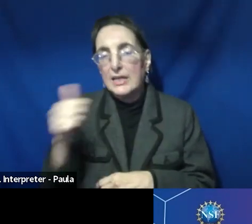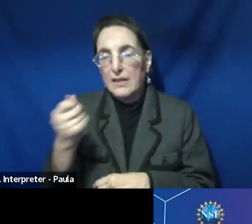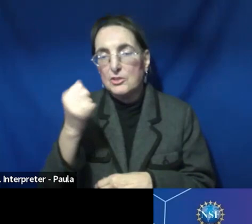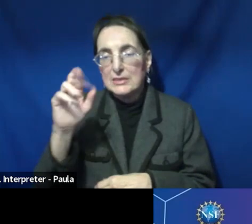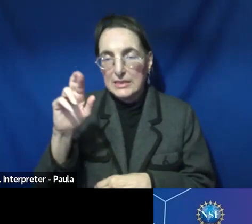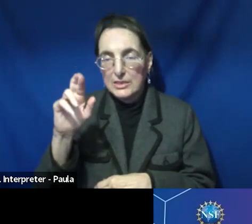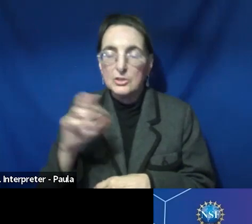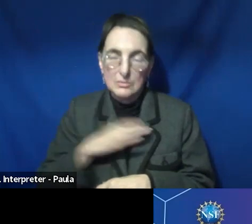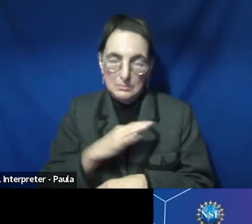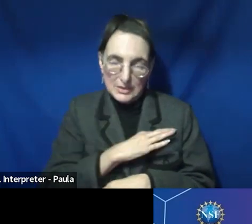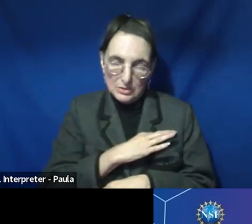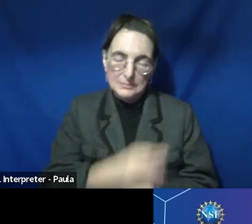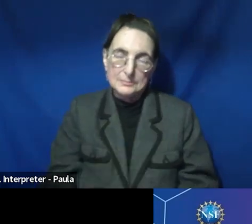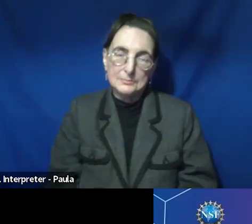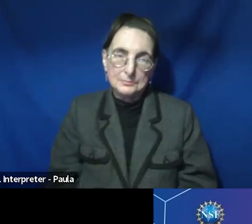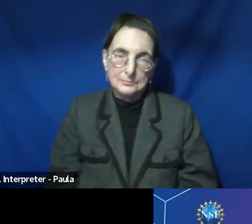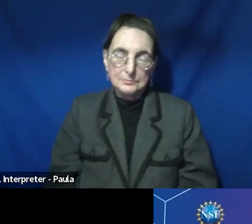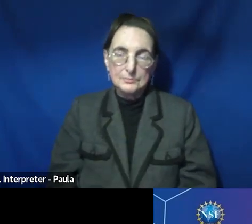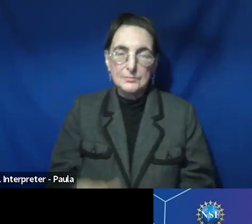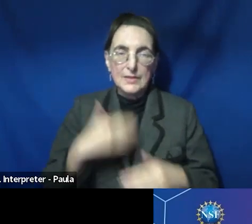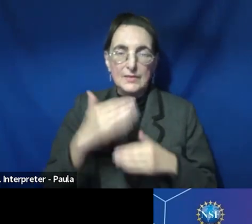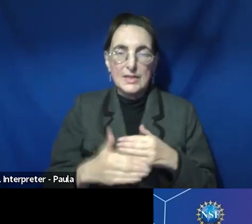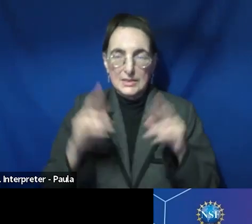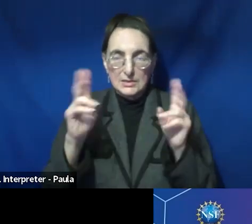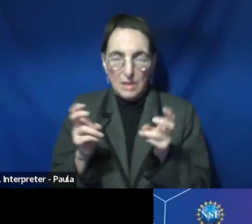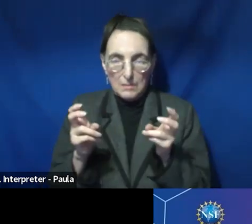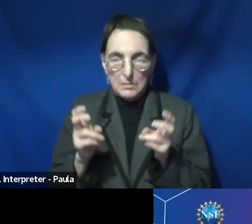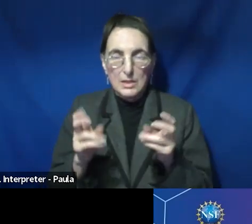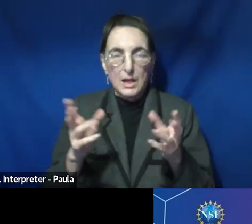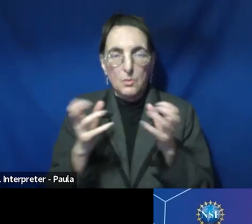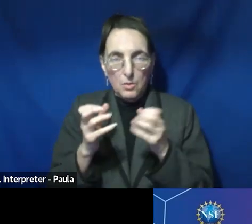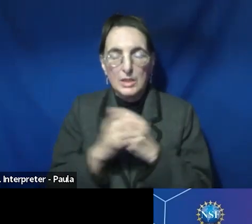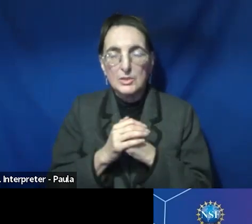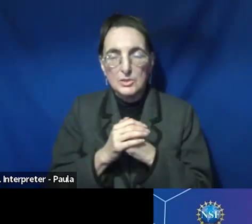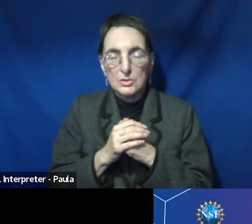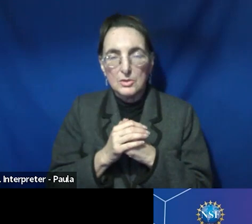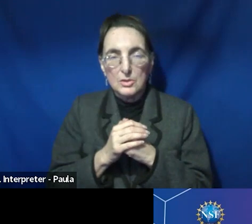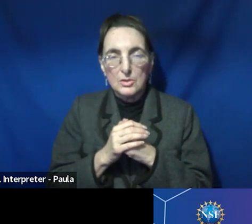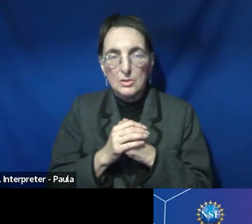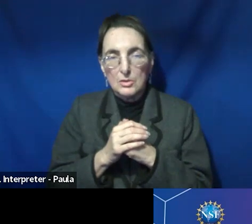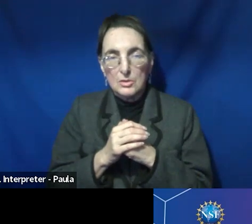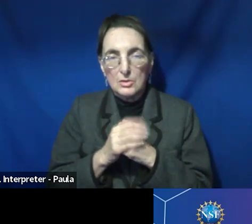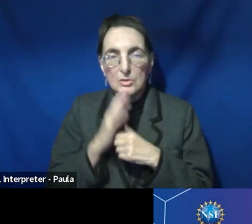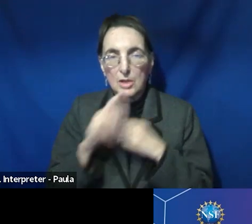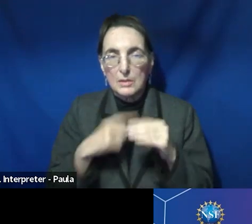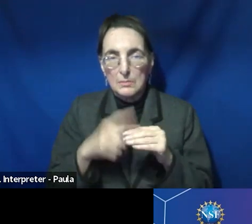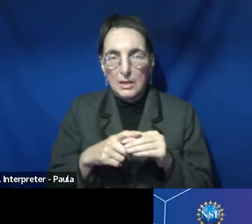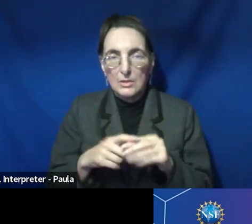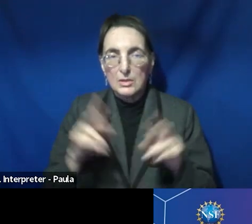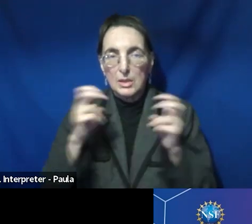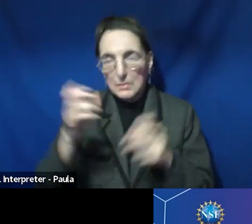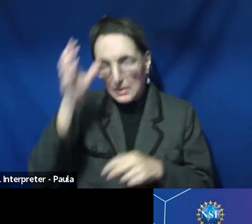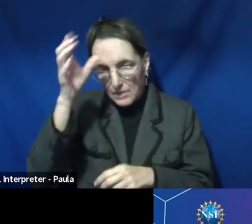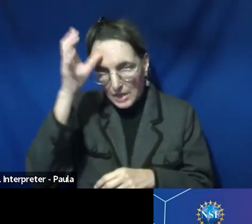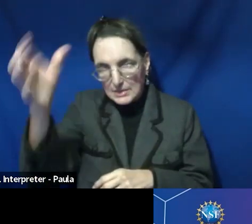personnel. Okay. The next topic I wanted to move on to was the topic of concept